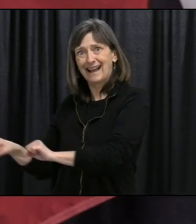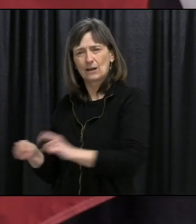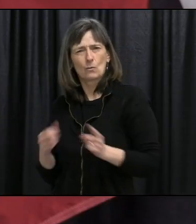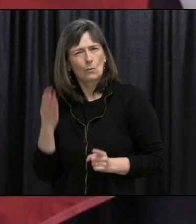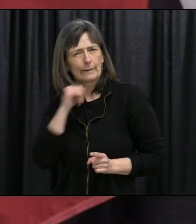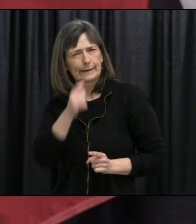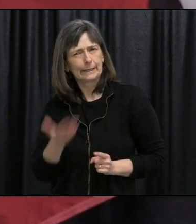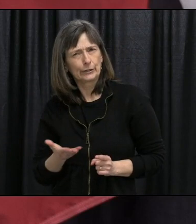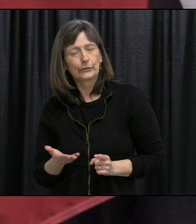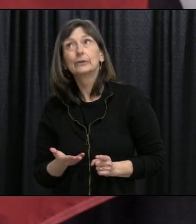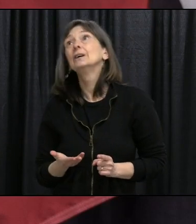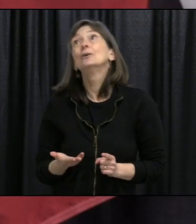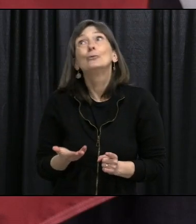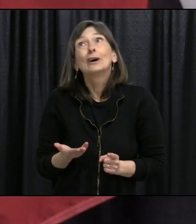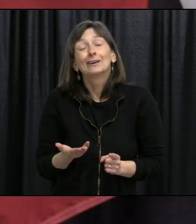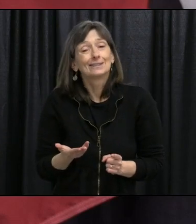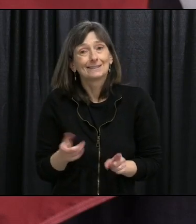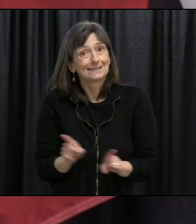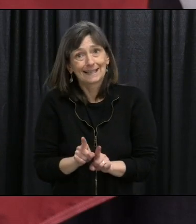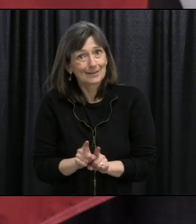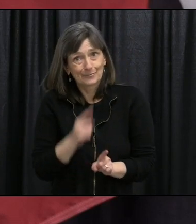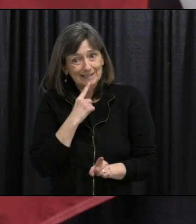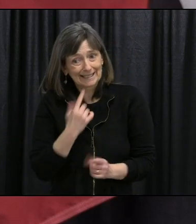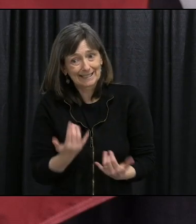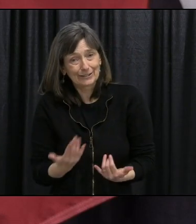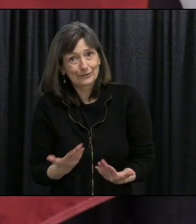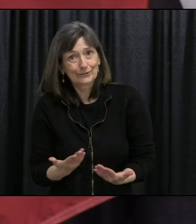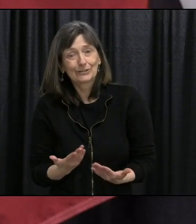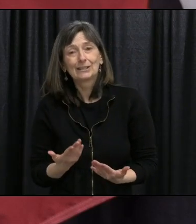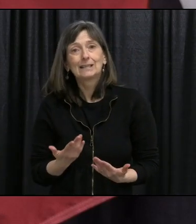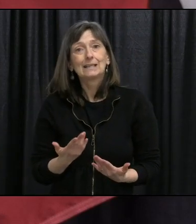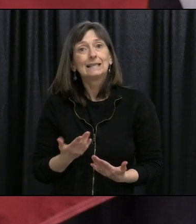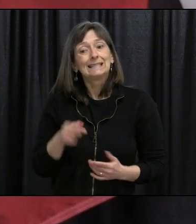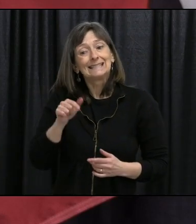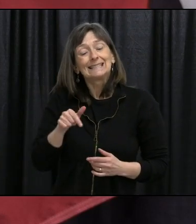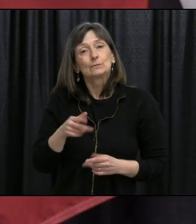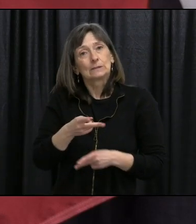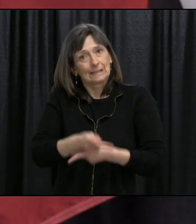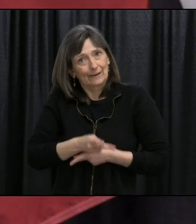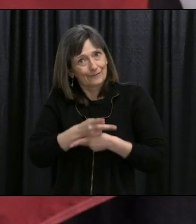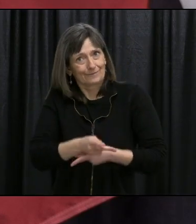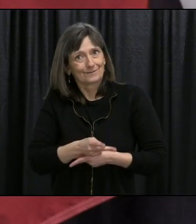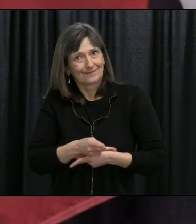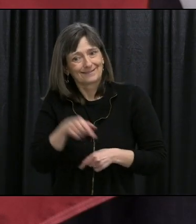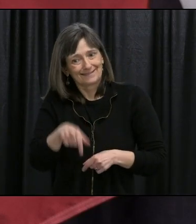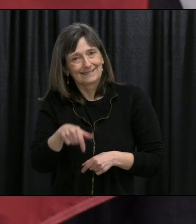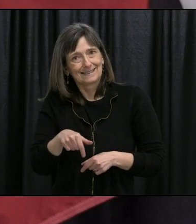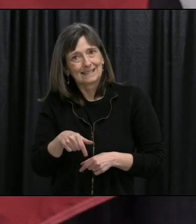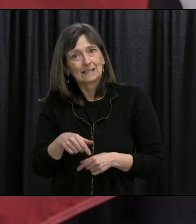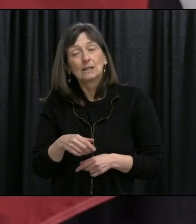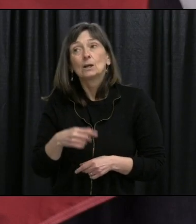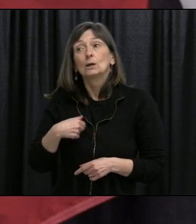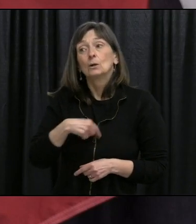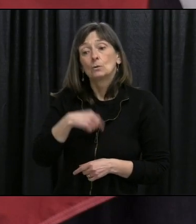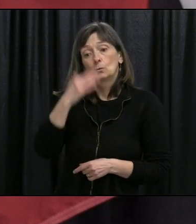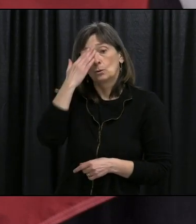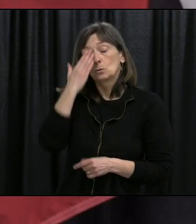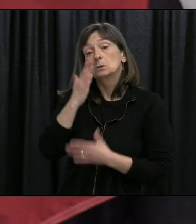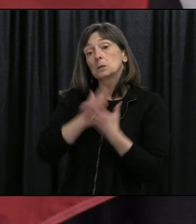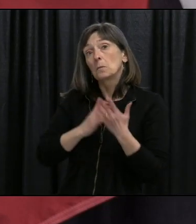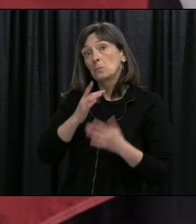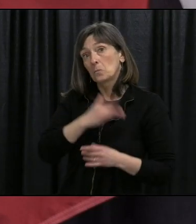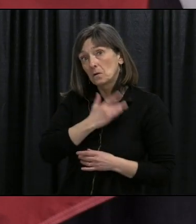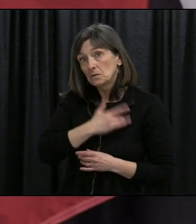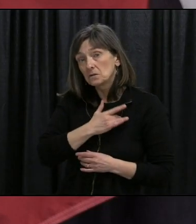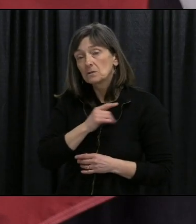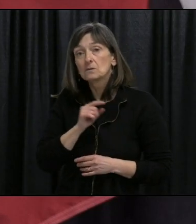times in even today's media availability, is that this has to be done cautiously. We also know that if you look in some